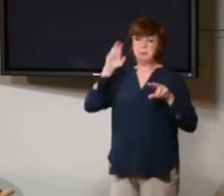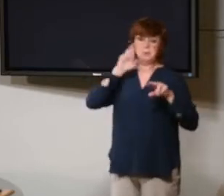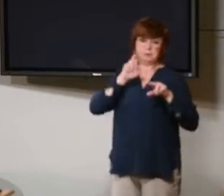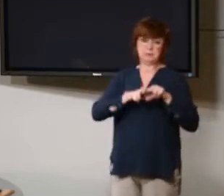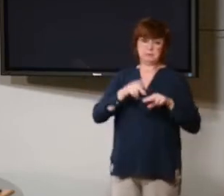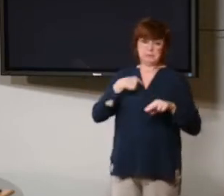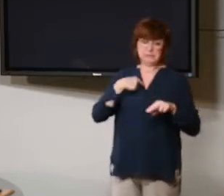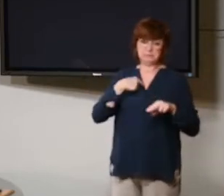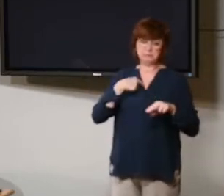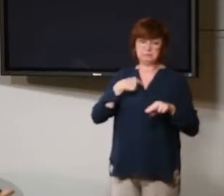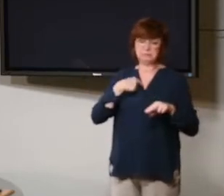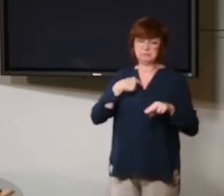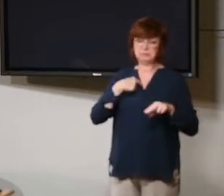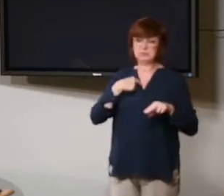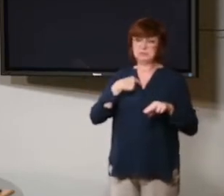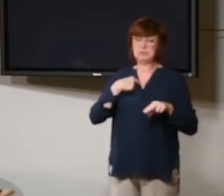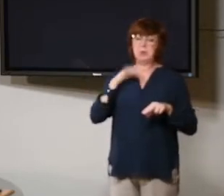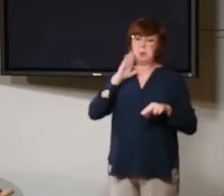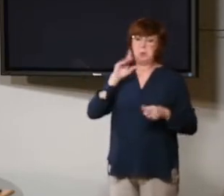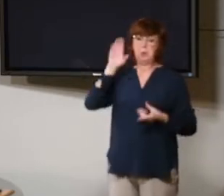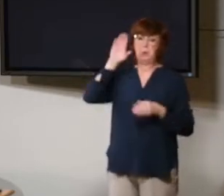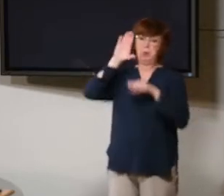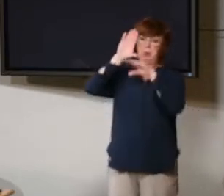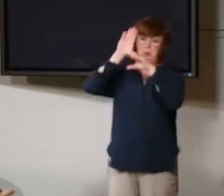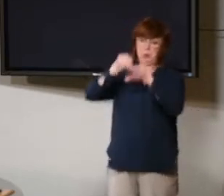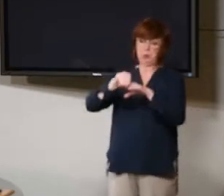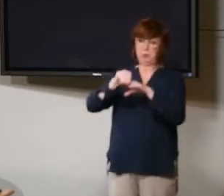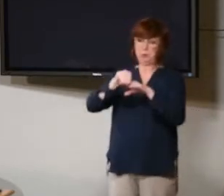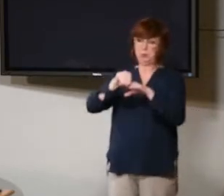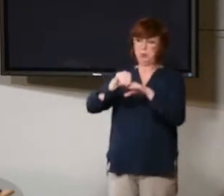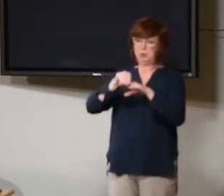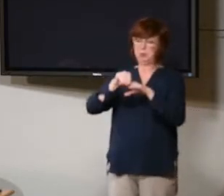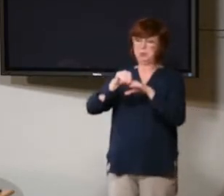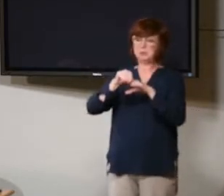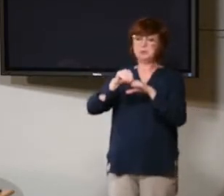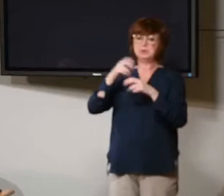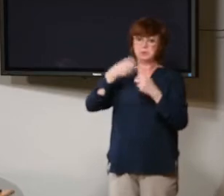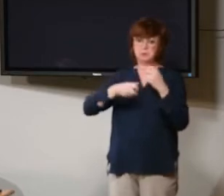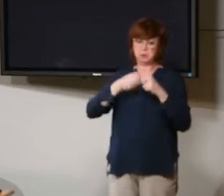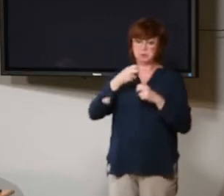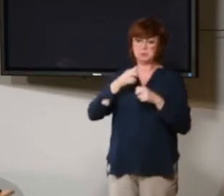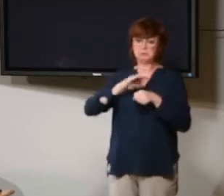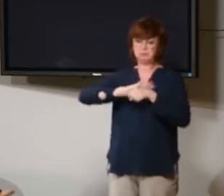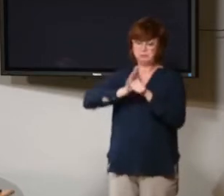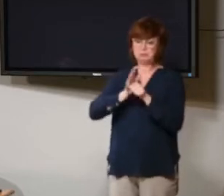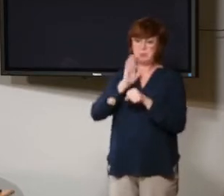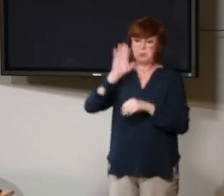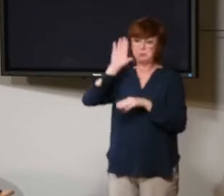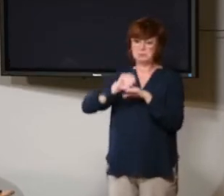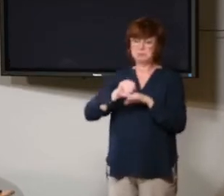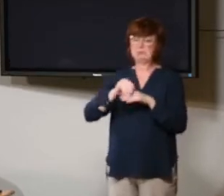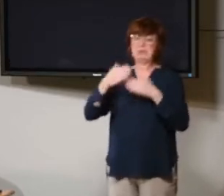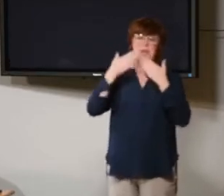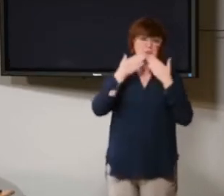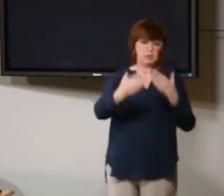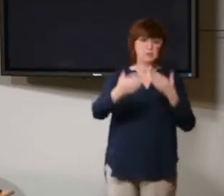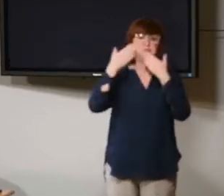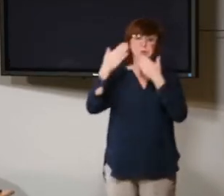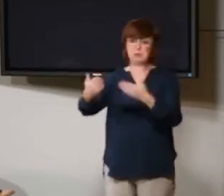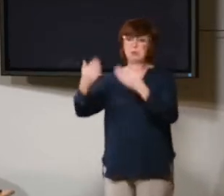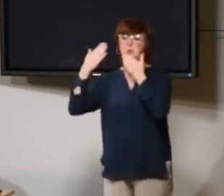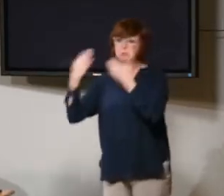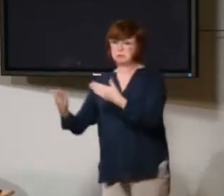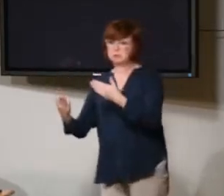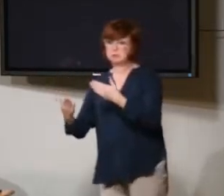you. I want to say thank you for each and everything that you are doing. And Dr. Shahab will have a few comments. Thank you,